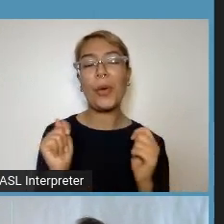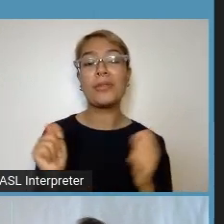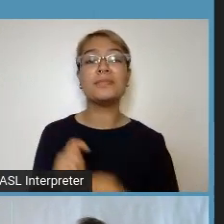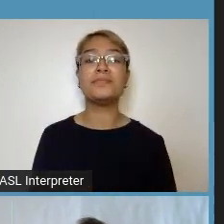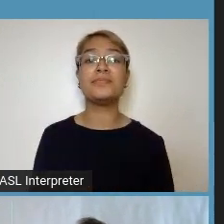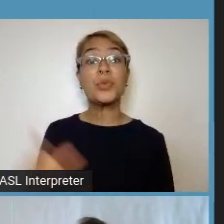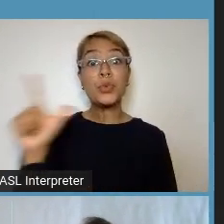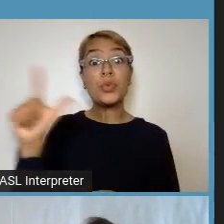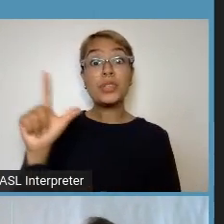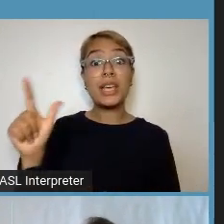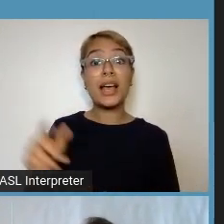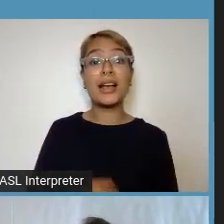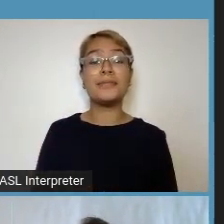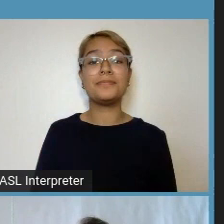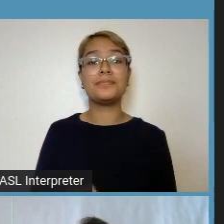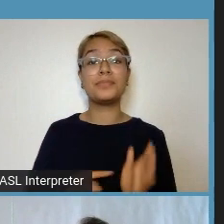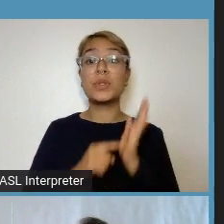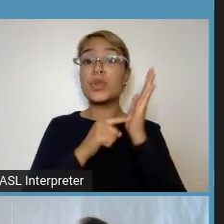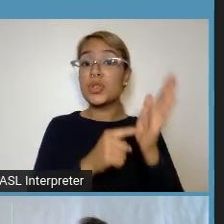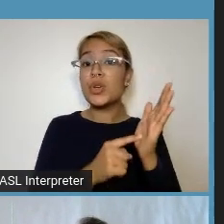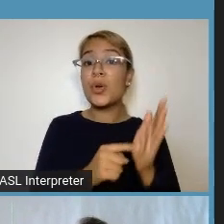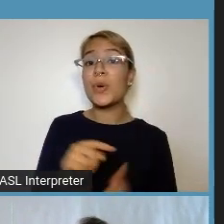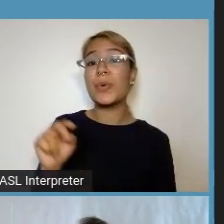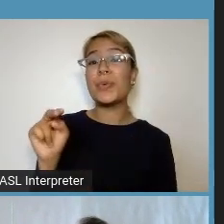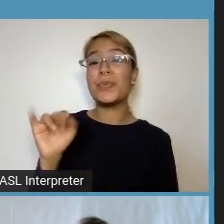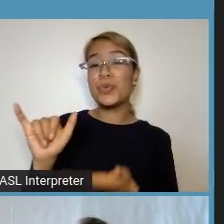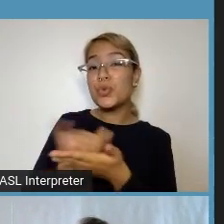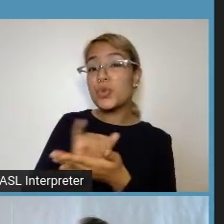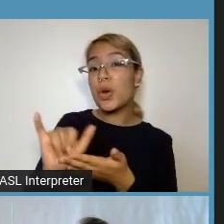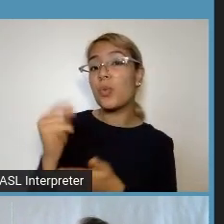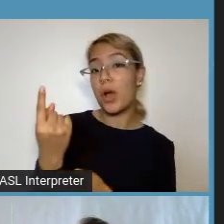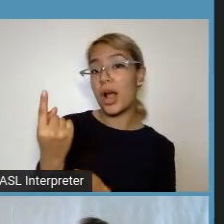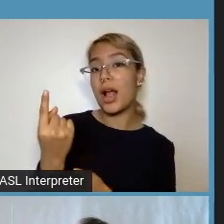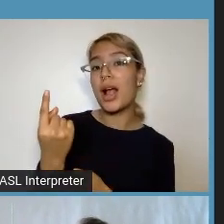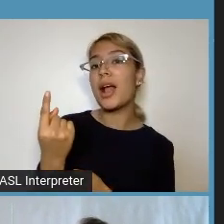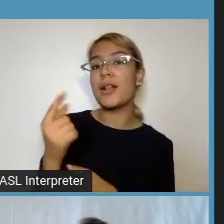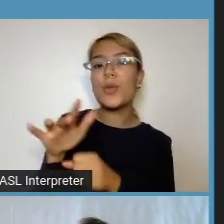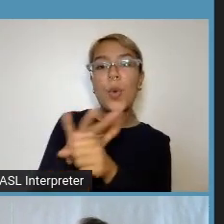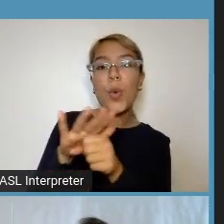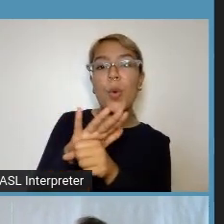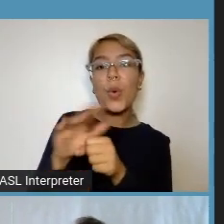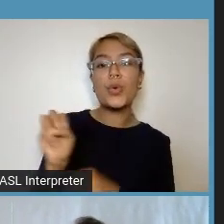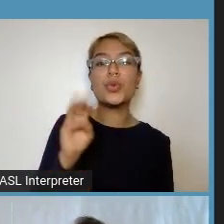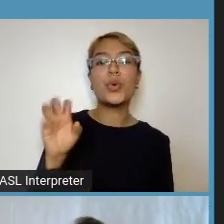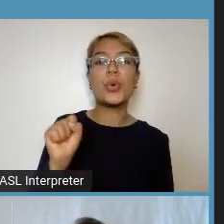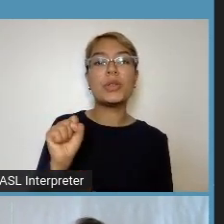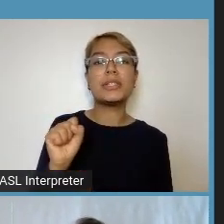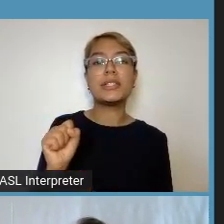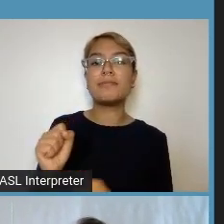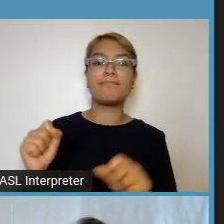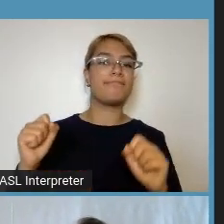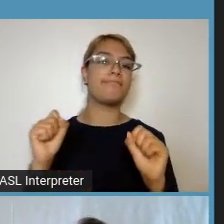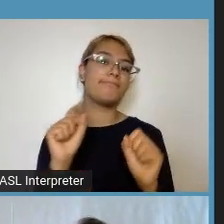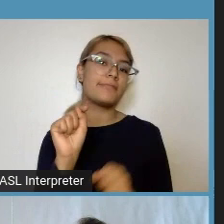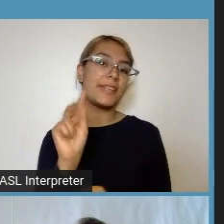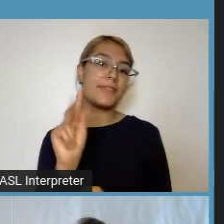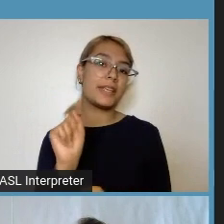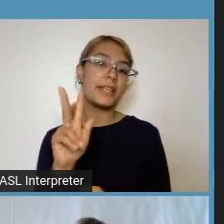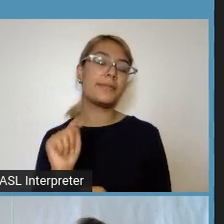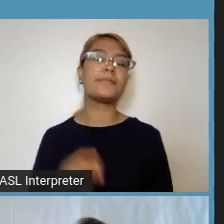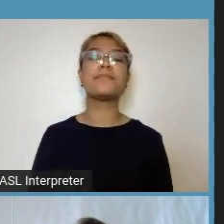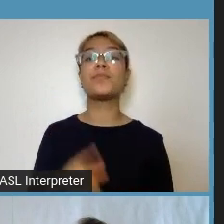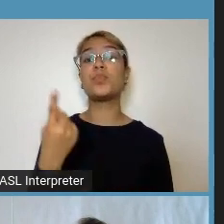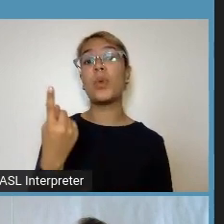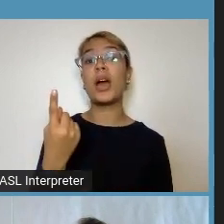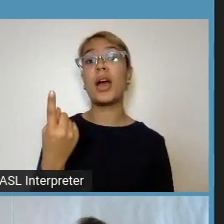on New York One, our local news station, when one of the reporters saw her on Twitter